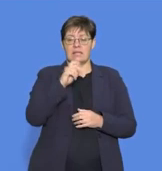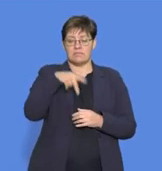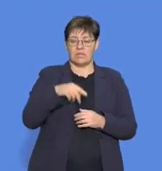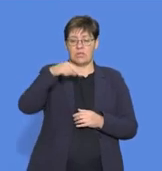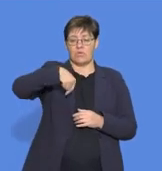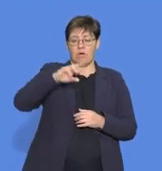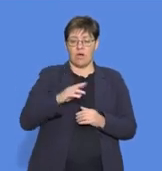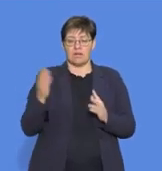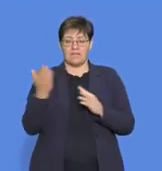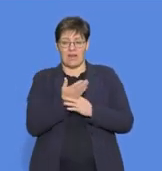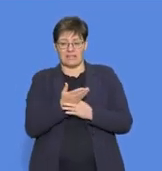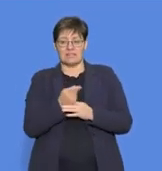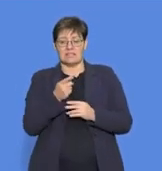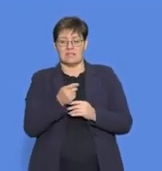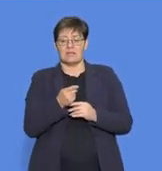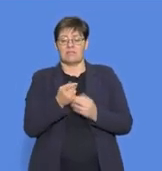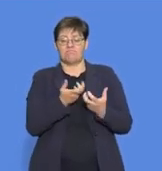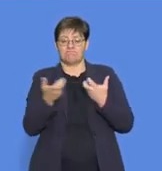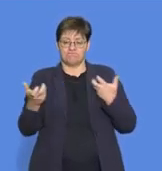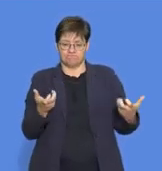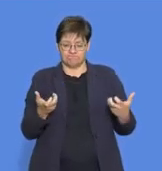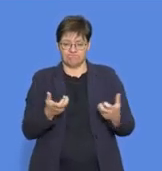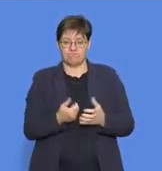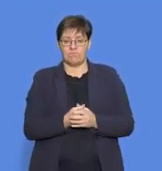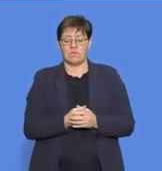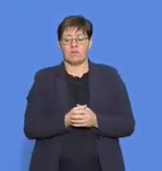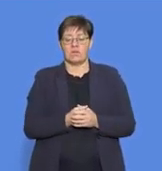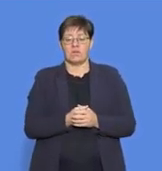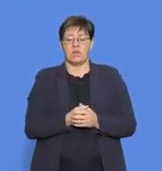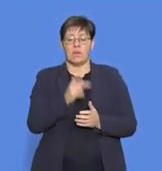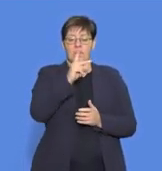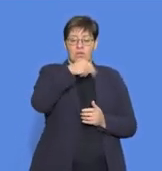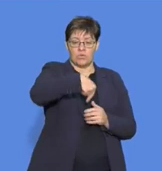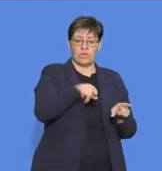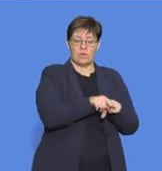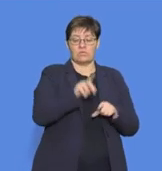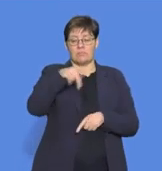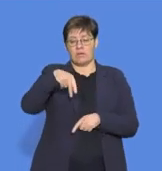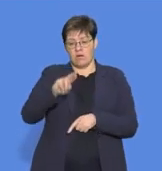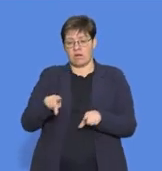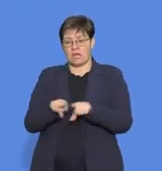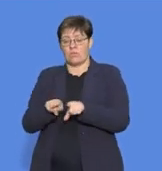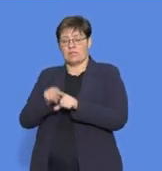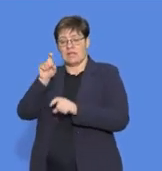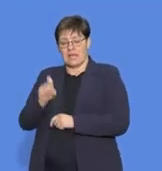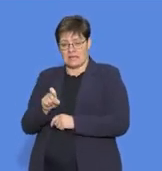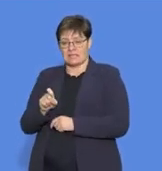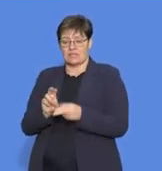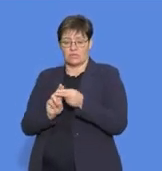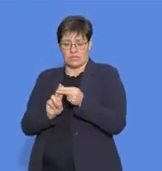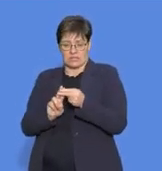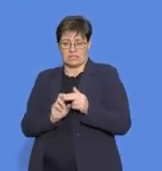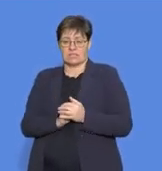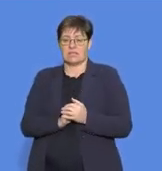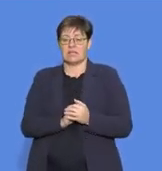that QR divides the area of the park into two triangular parks. PQ is equal to PR, which is equal to X. So those two are both X,